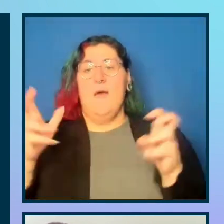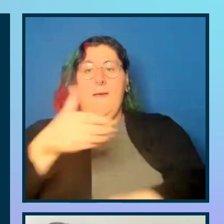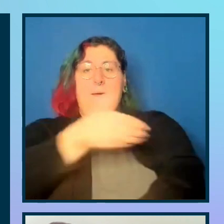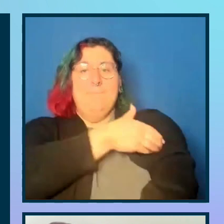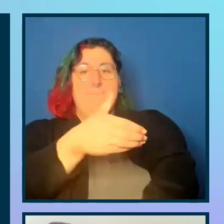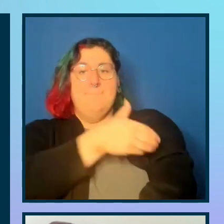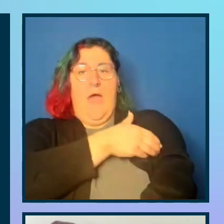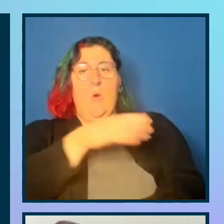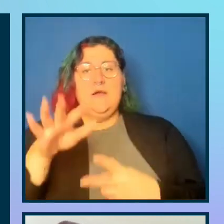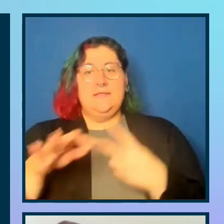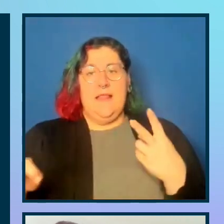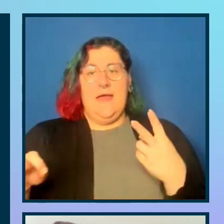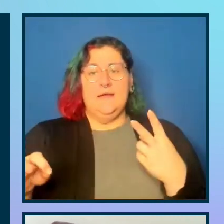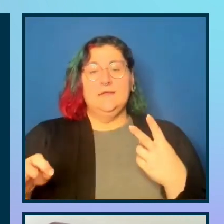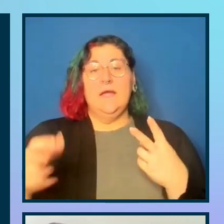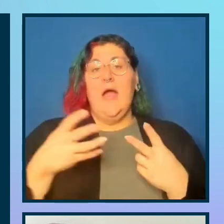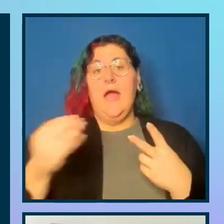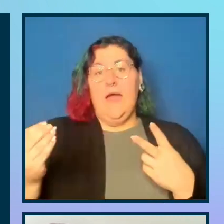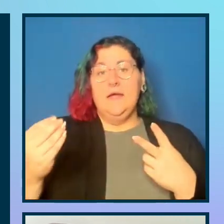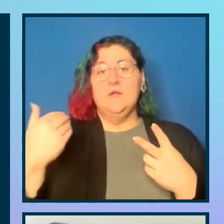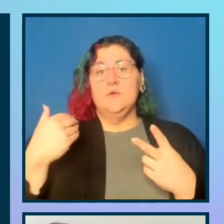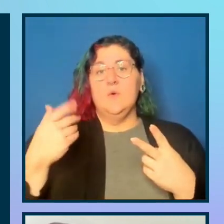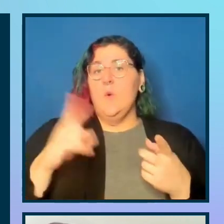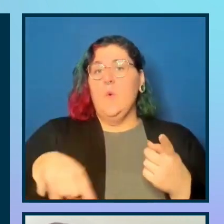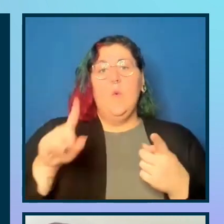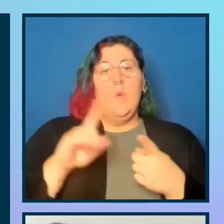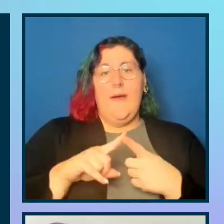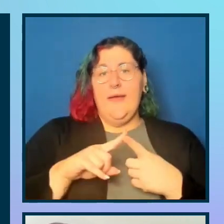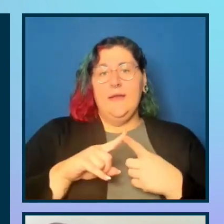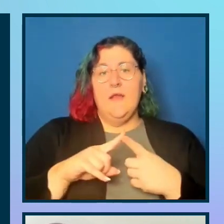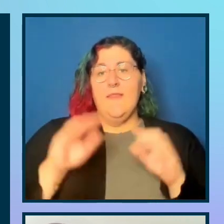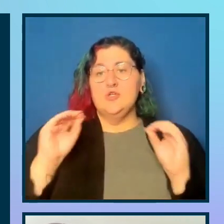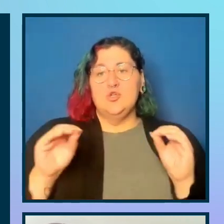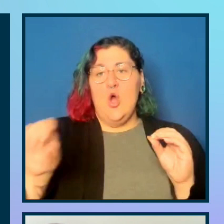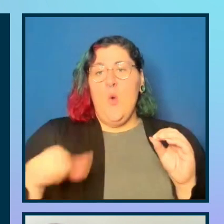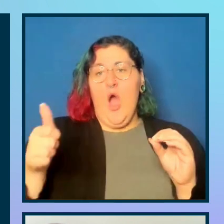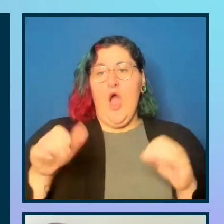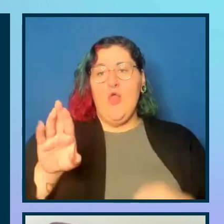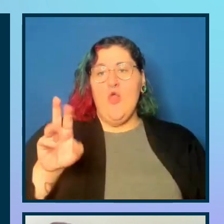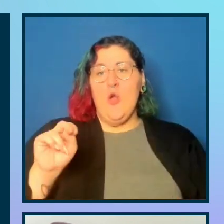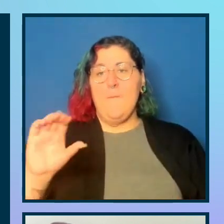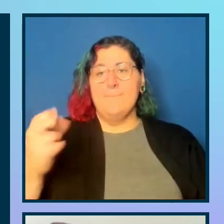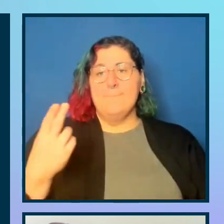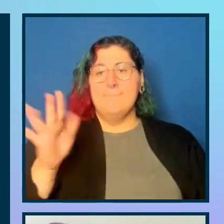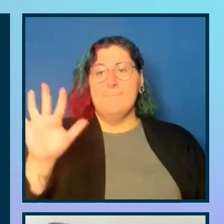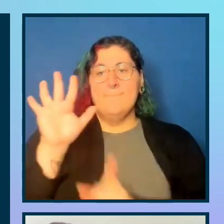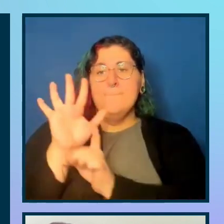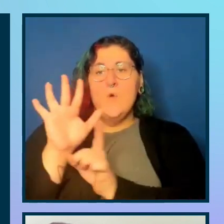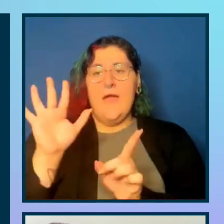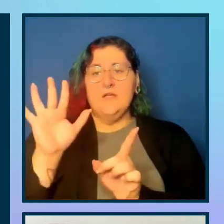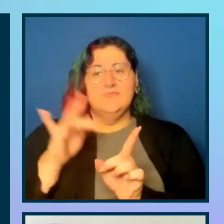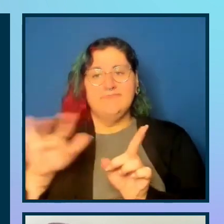else statement we have the whenever there's no other branches available, we just show the we have an icon and we have